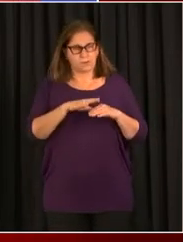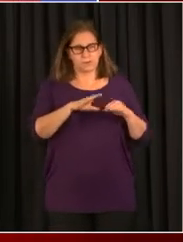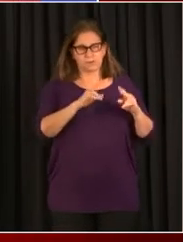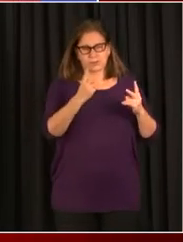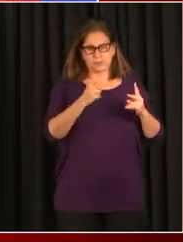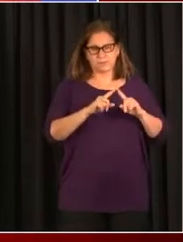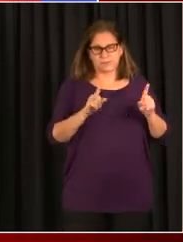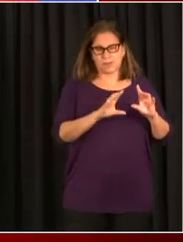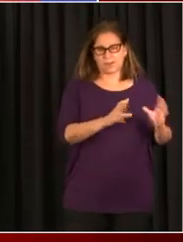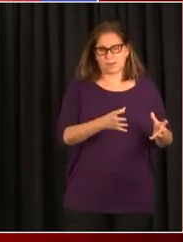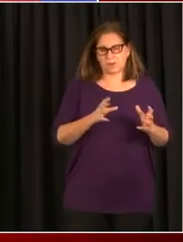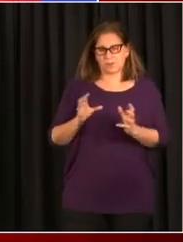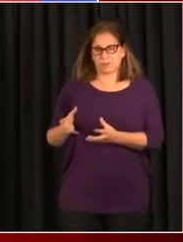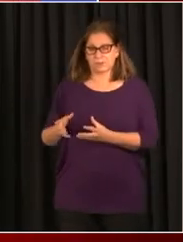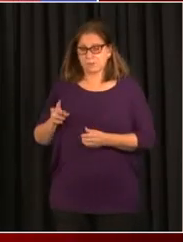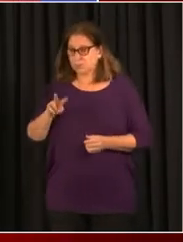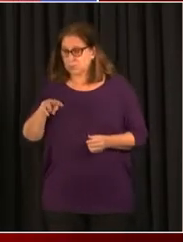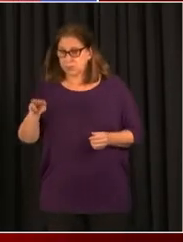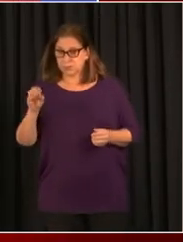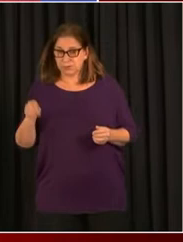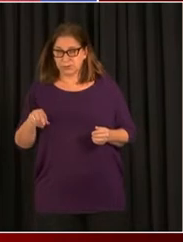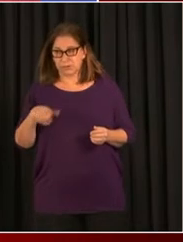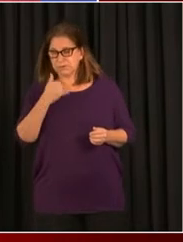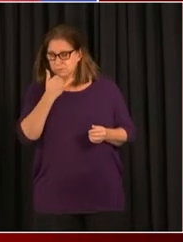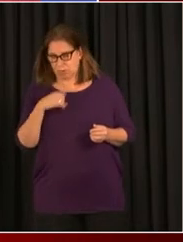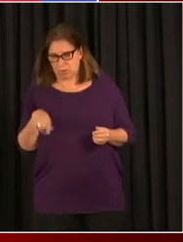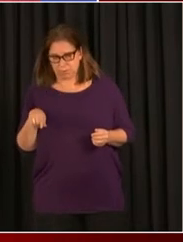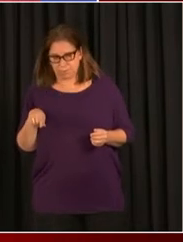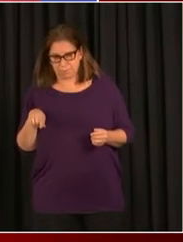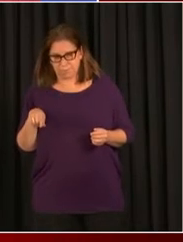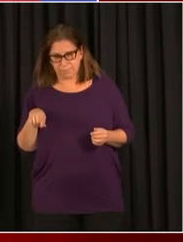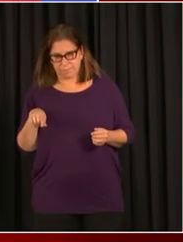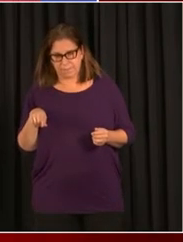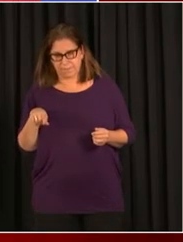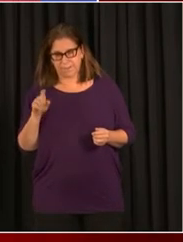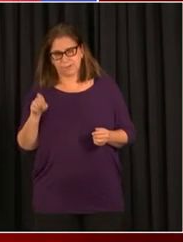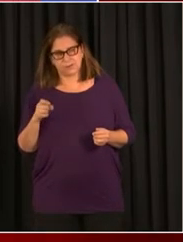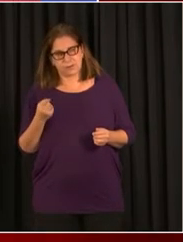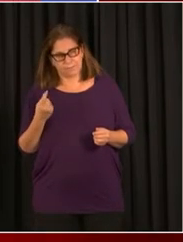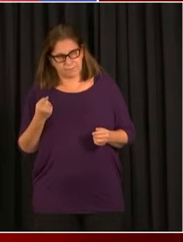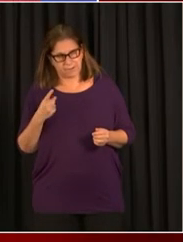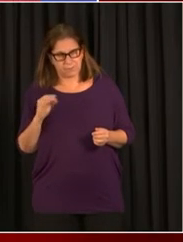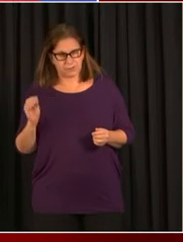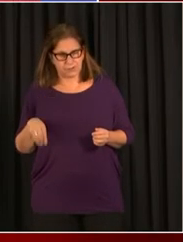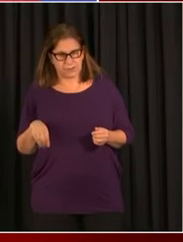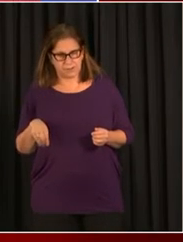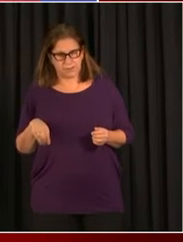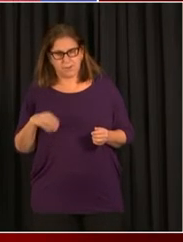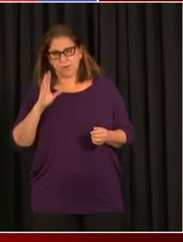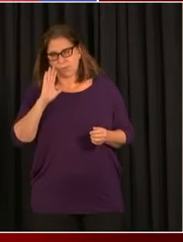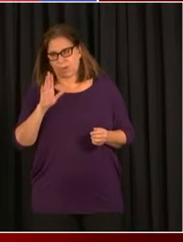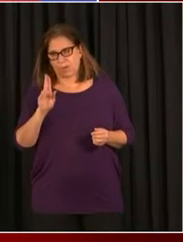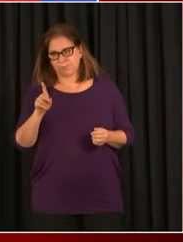22%, it should have said 11%. So we will be updating that and getting it back to you.